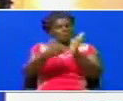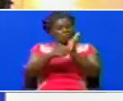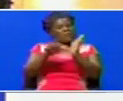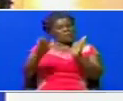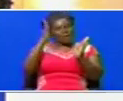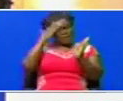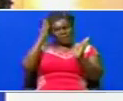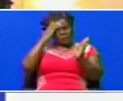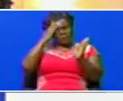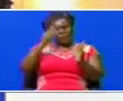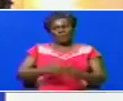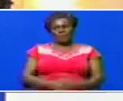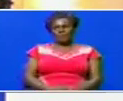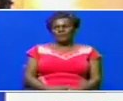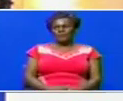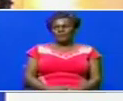Okay, this and this.